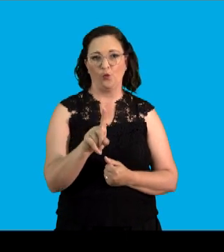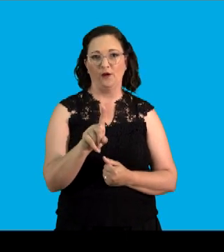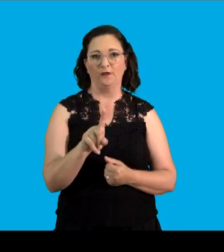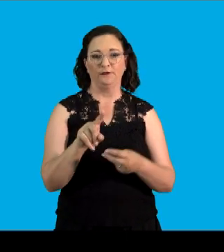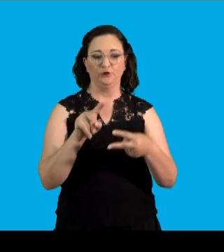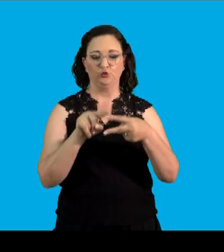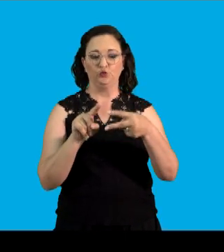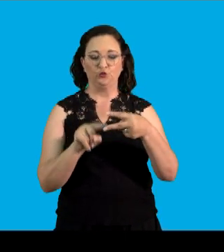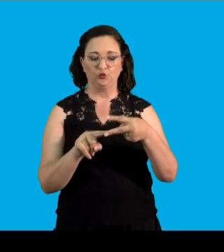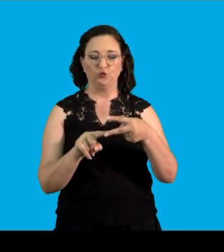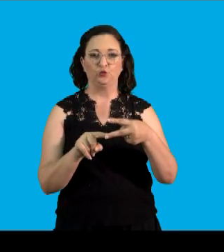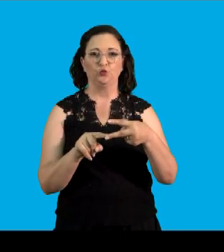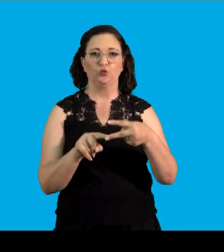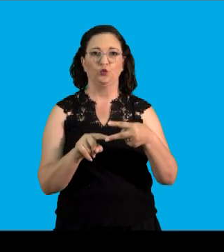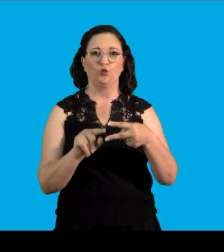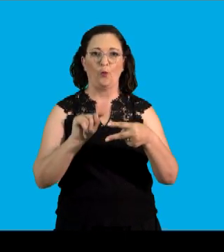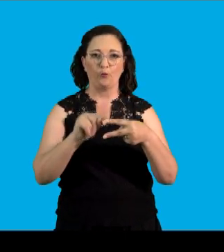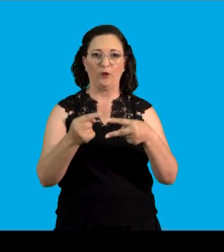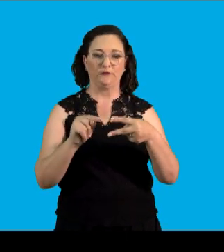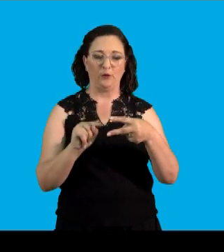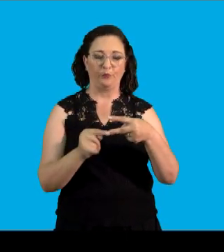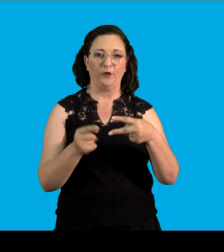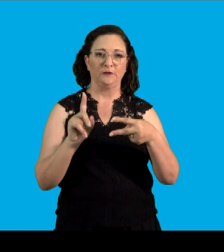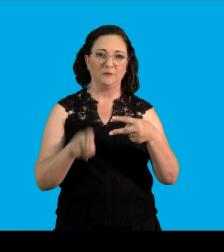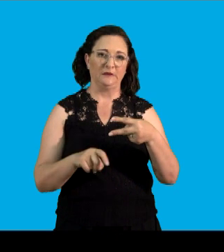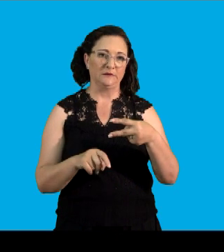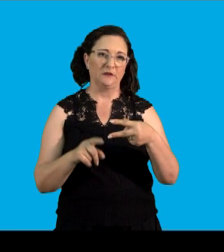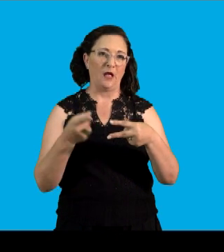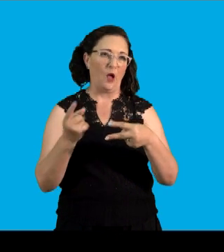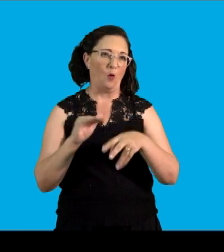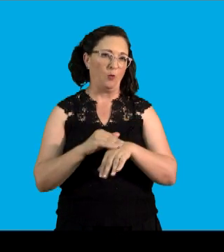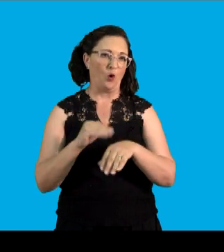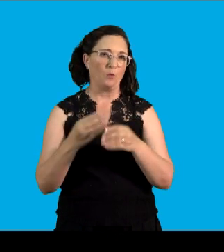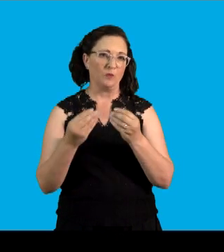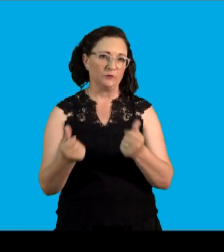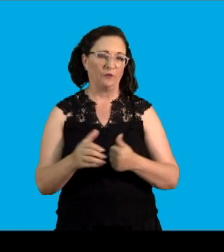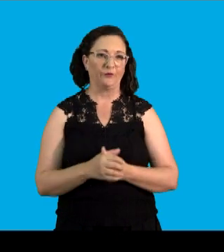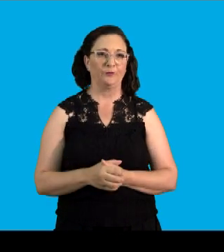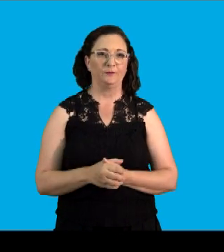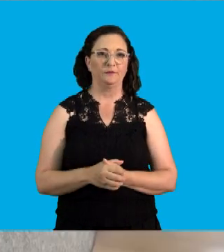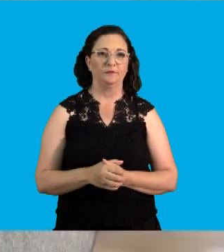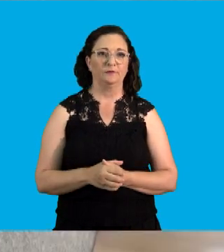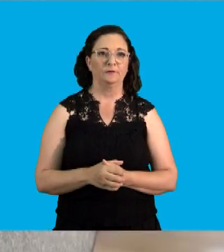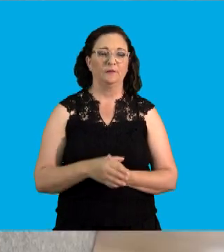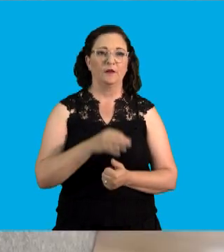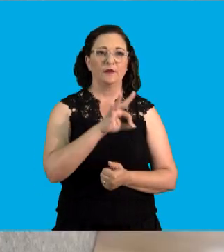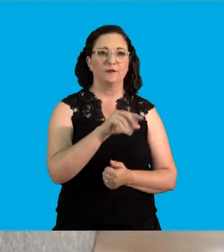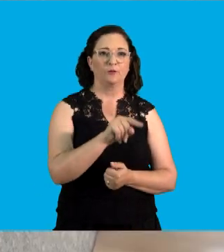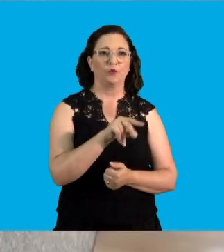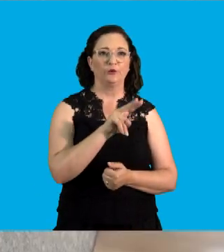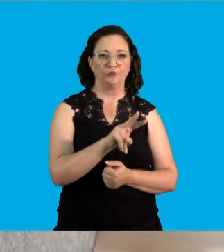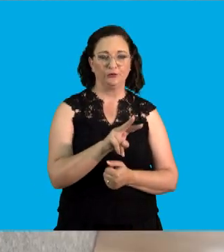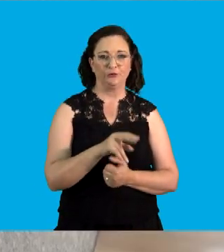you're going to name 2 steps in problem solving cycle. I hope you understand. Then